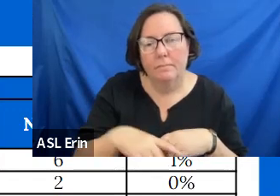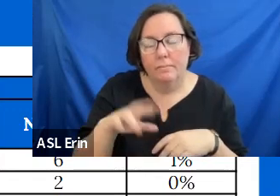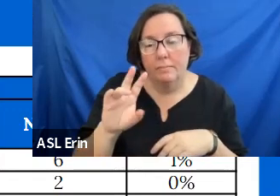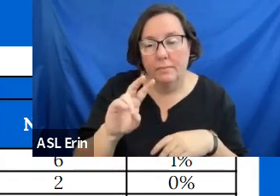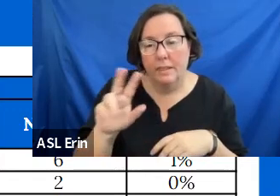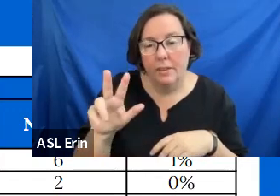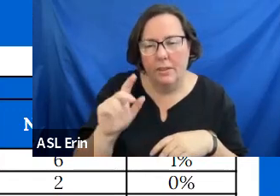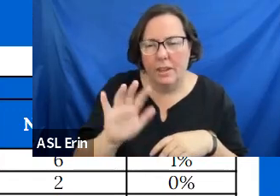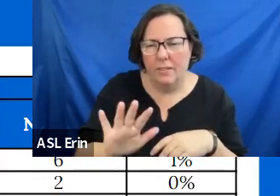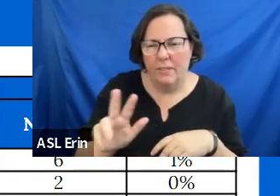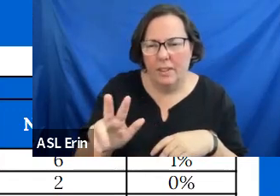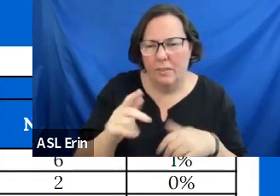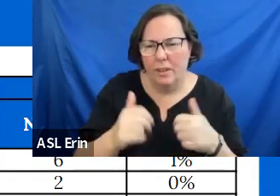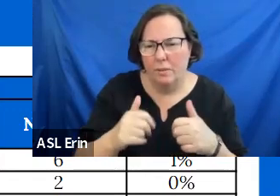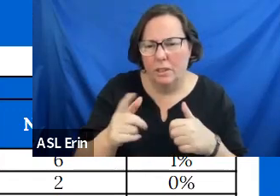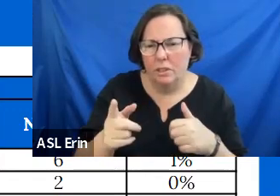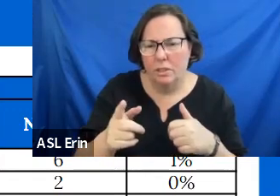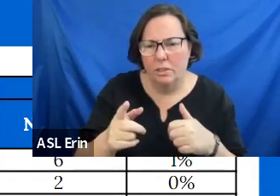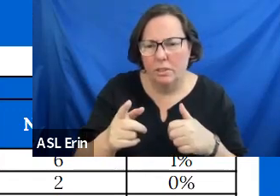73 or 53?